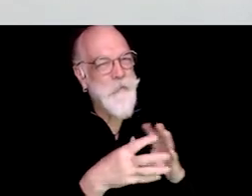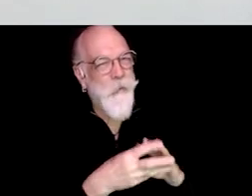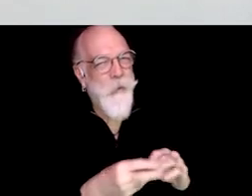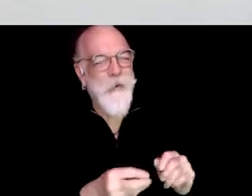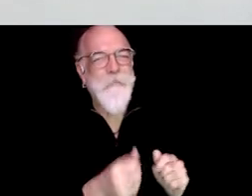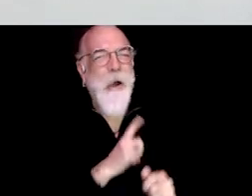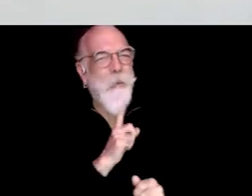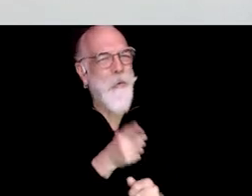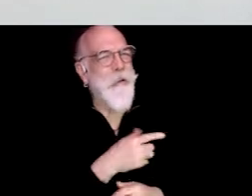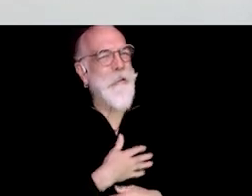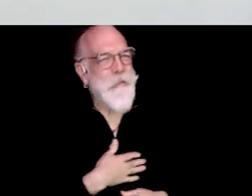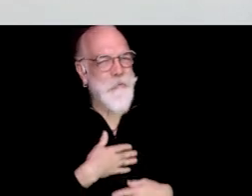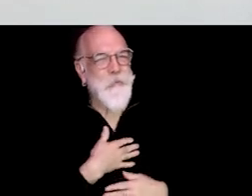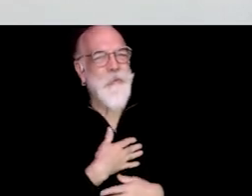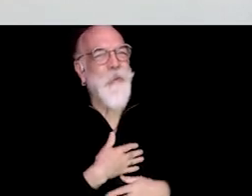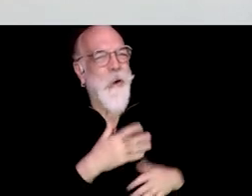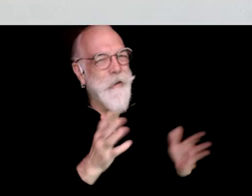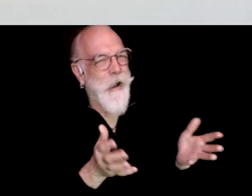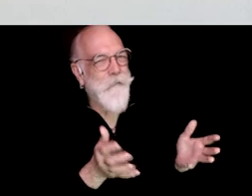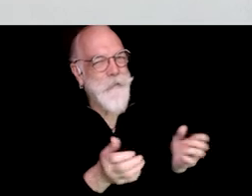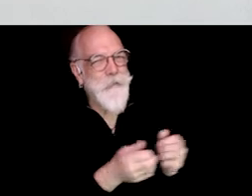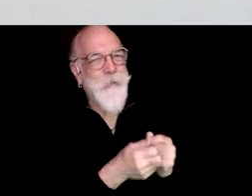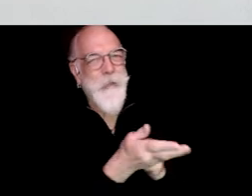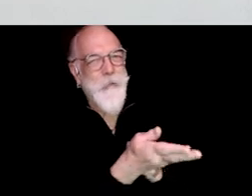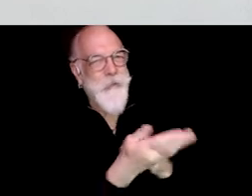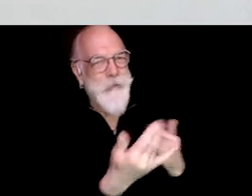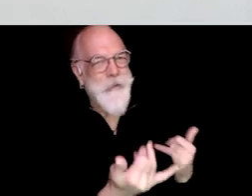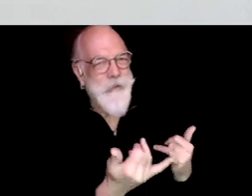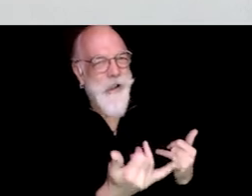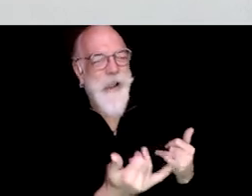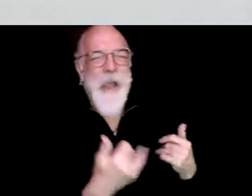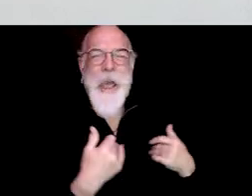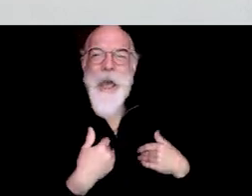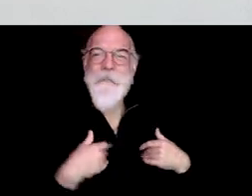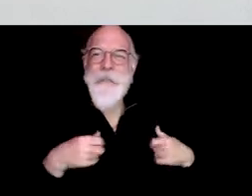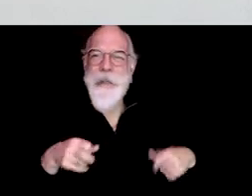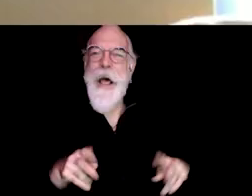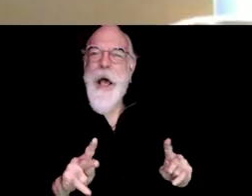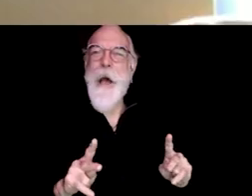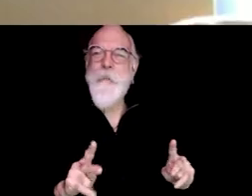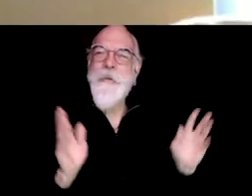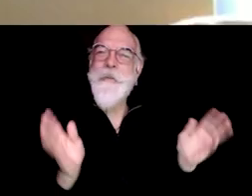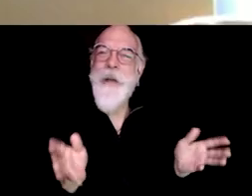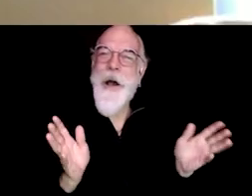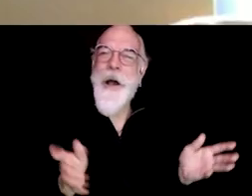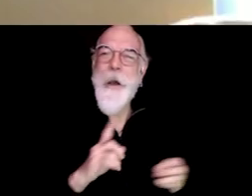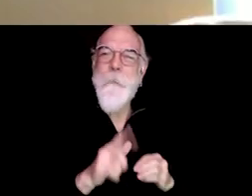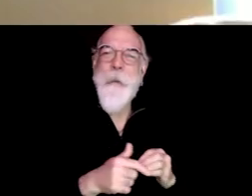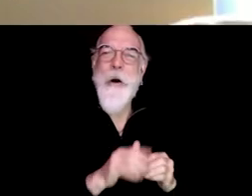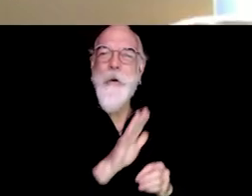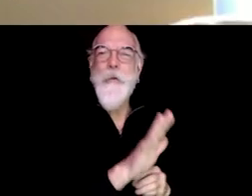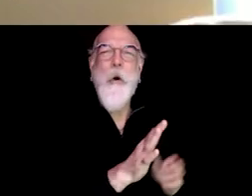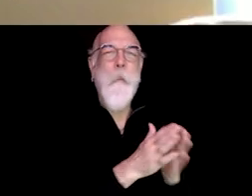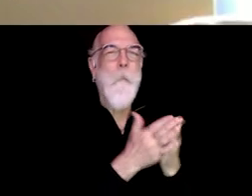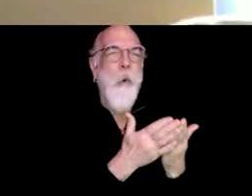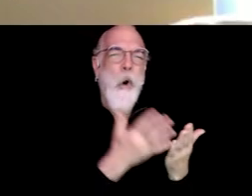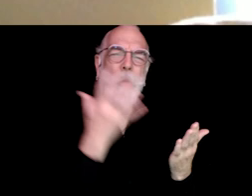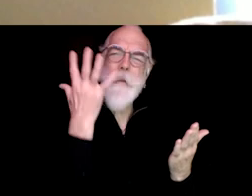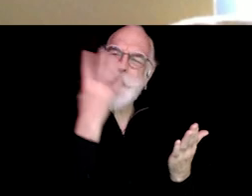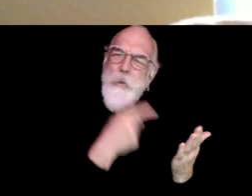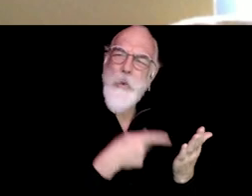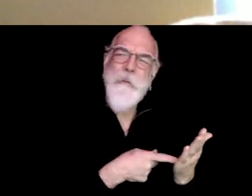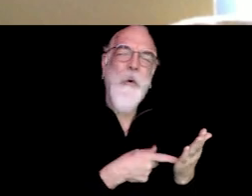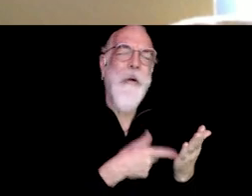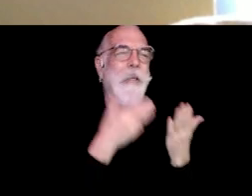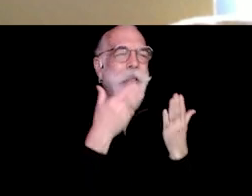story. And I really enjoyed being in conversation with you today and having this opportunity to talk about your